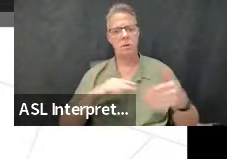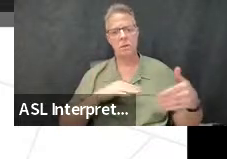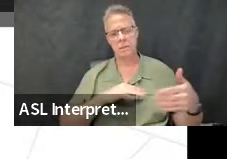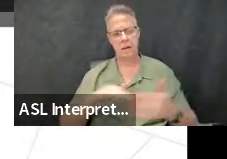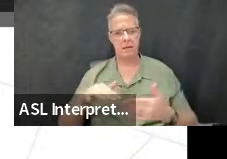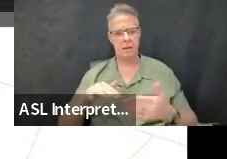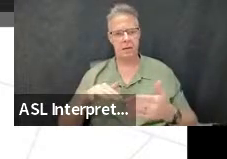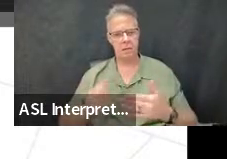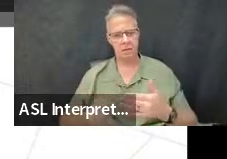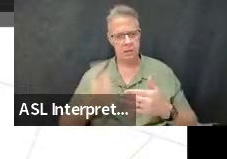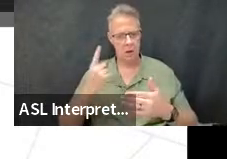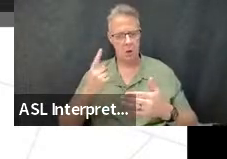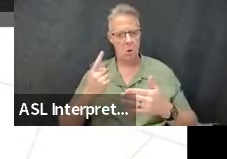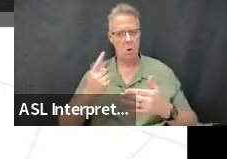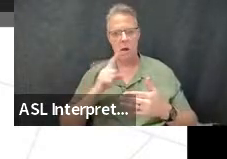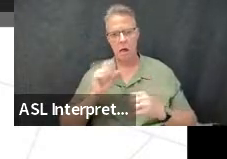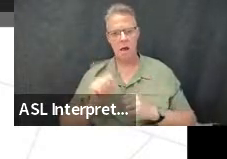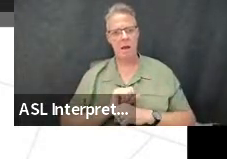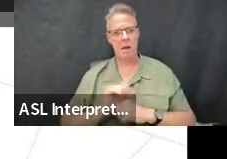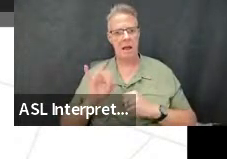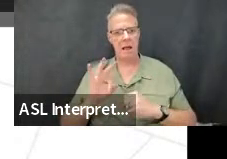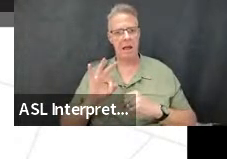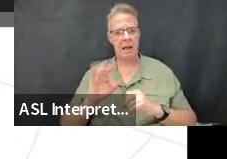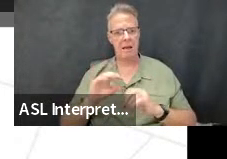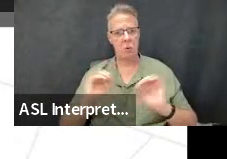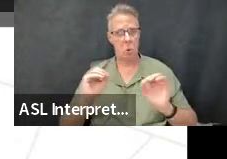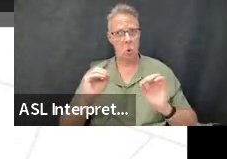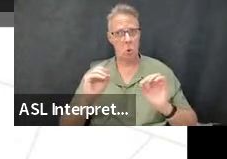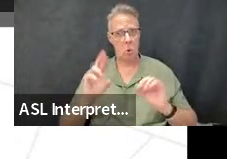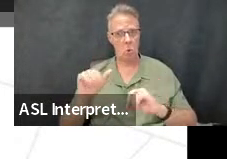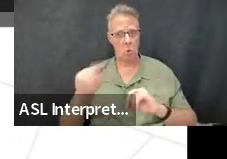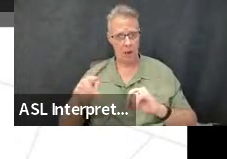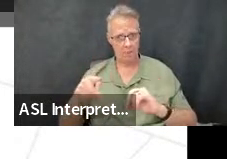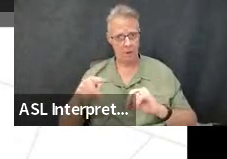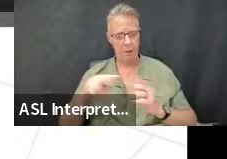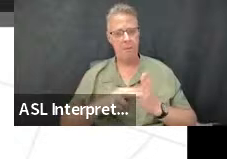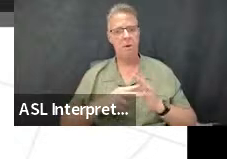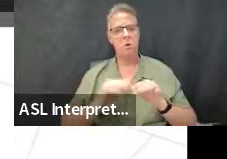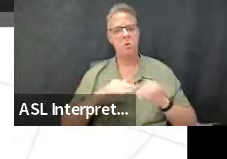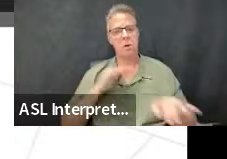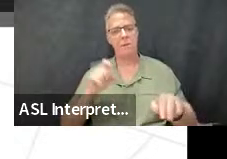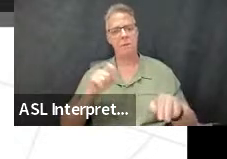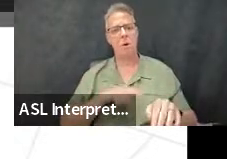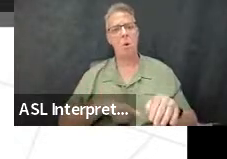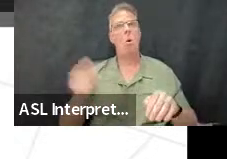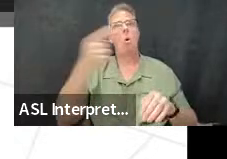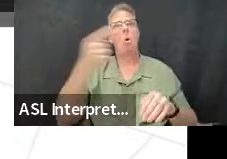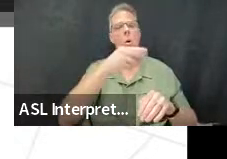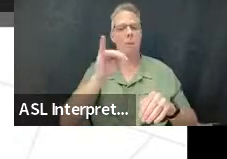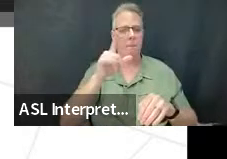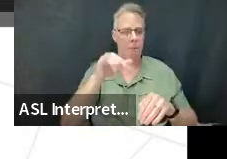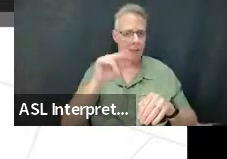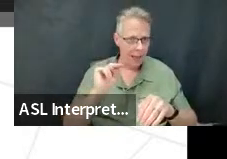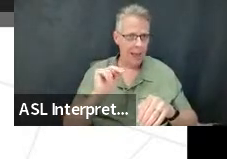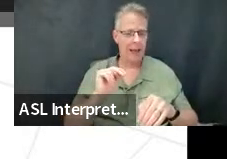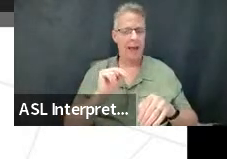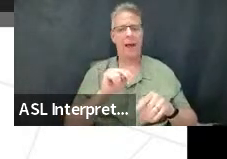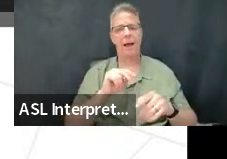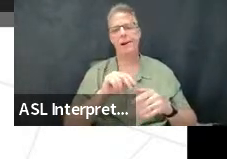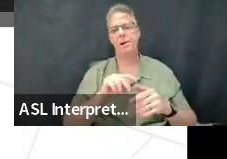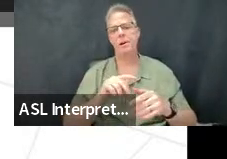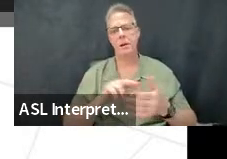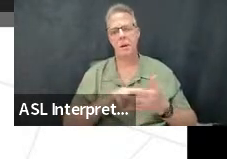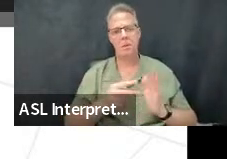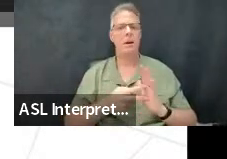to understand what would happen if we don't have these ramps. The traffic would have to go up to Mill Plain, and all the analysis and what that means